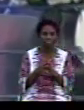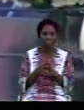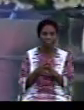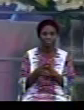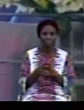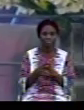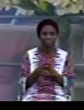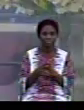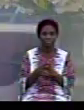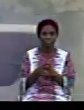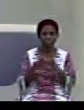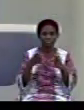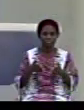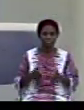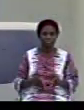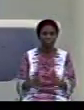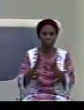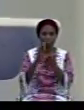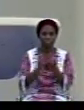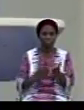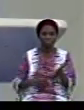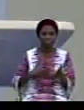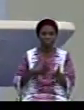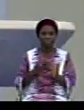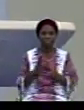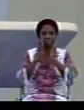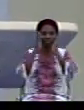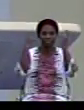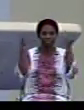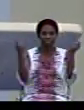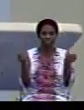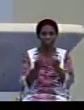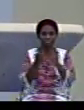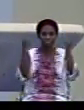Let somebody shout hallelujah.